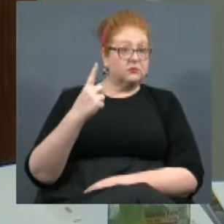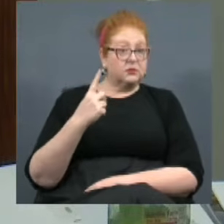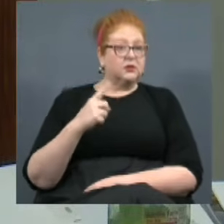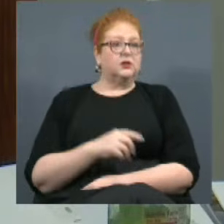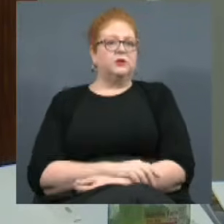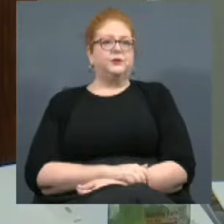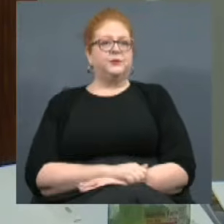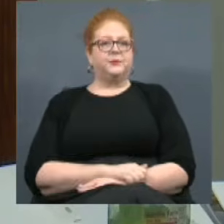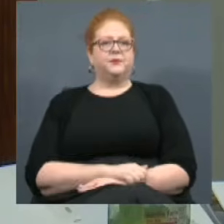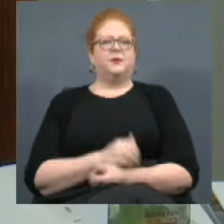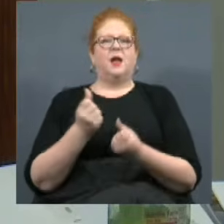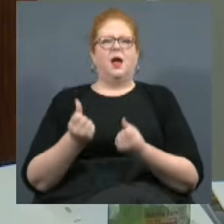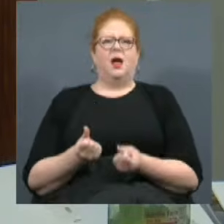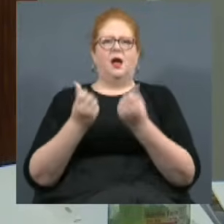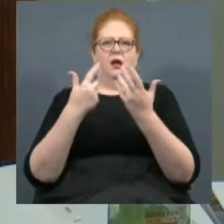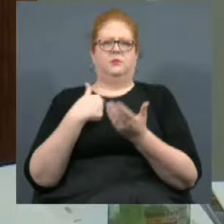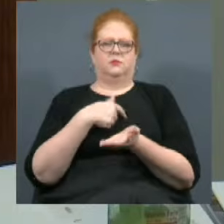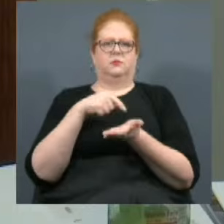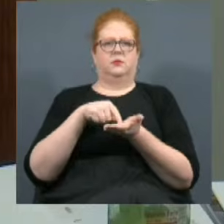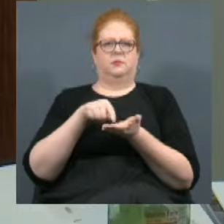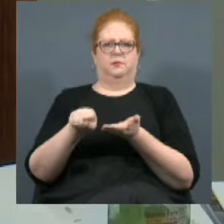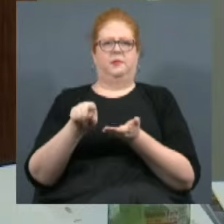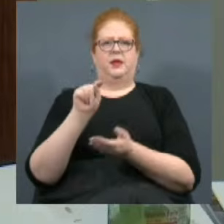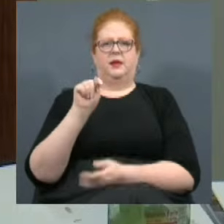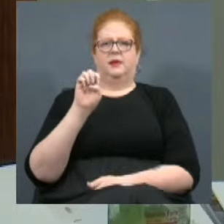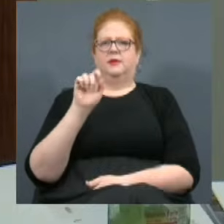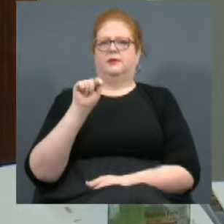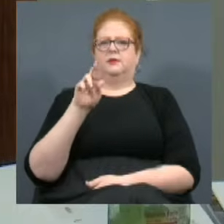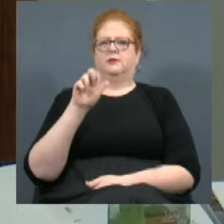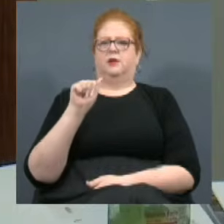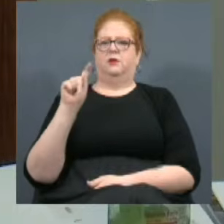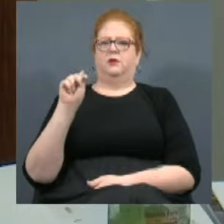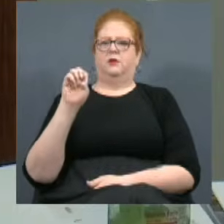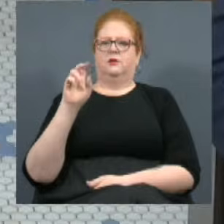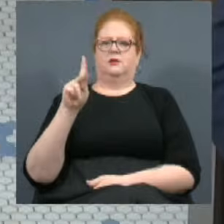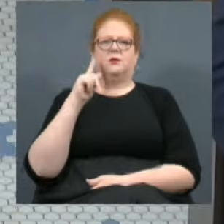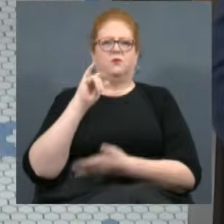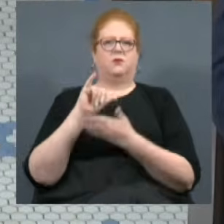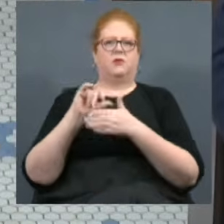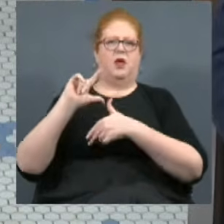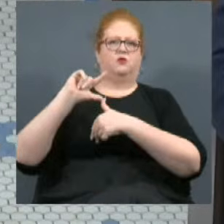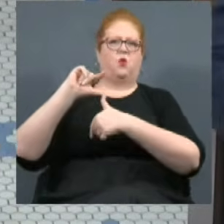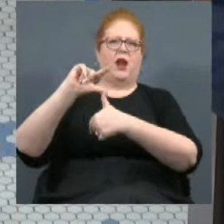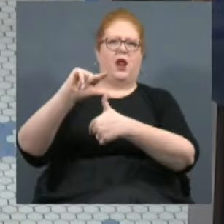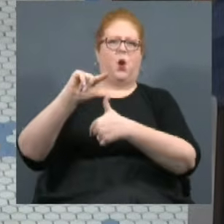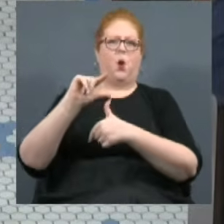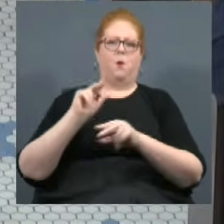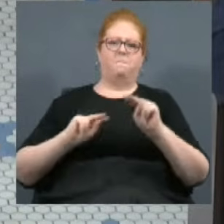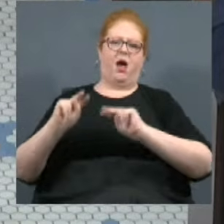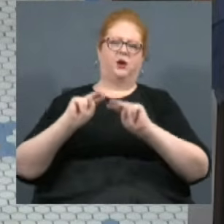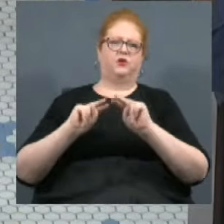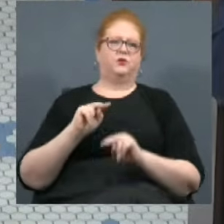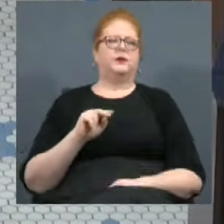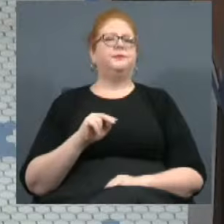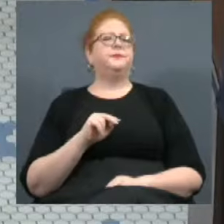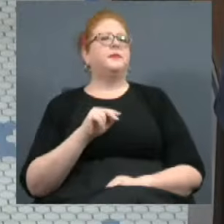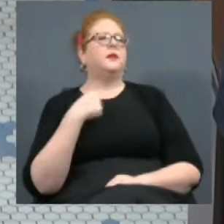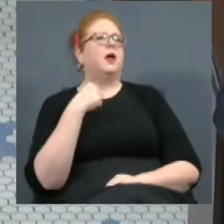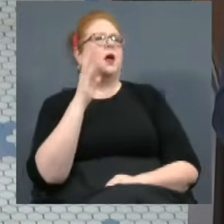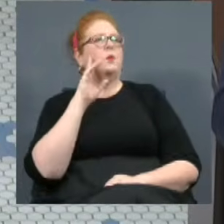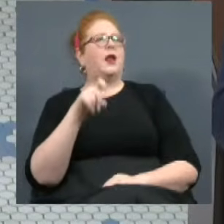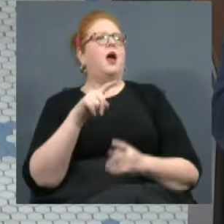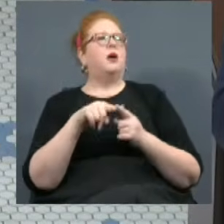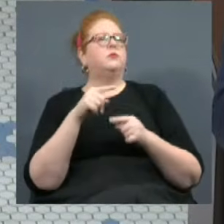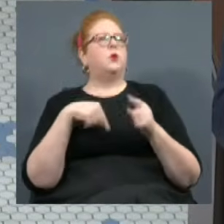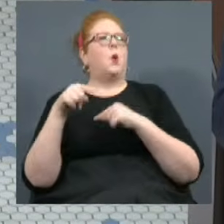how much do we pay Tetra Tech for the tornado monitoring? I'd have to go back and look at the exact numbers, probably, because we had